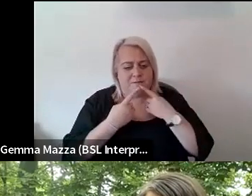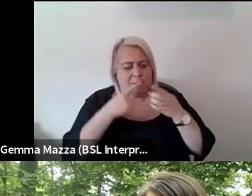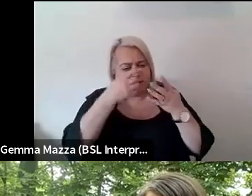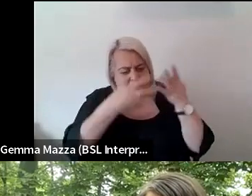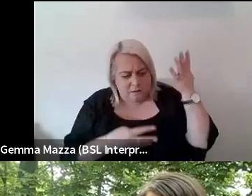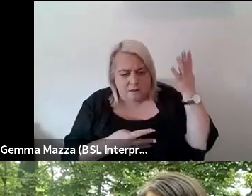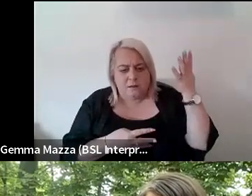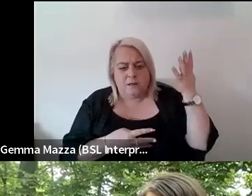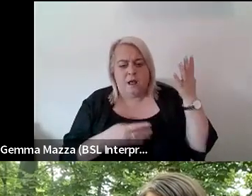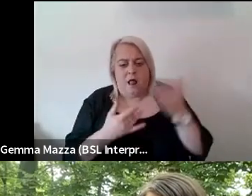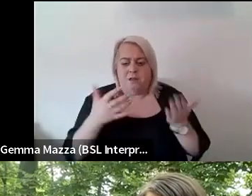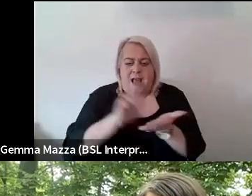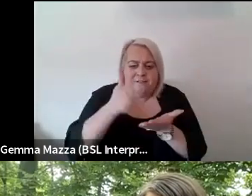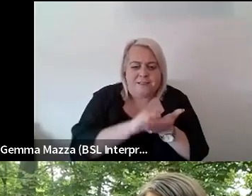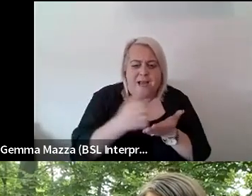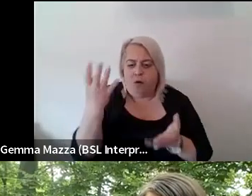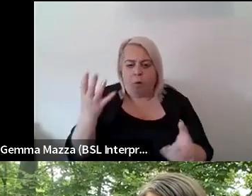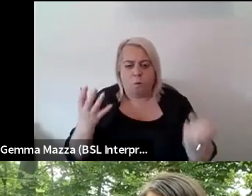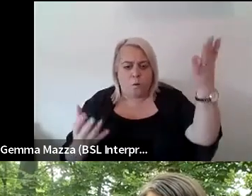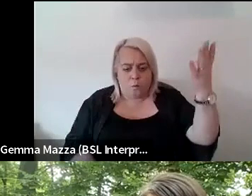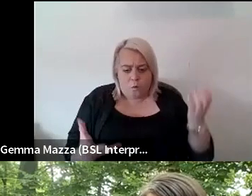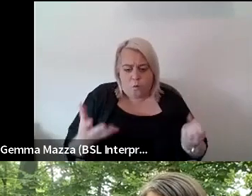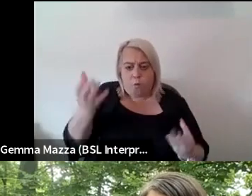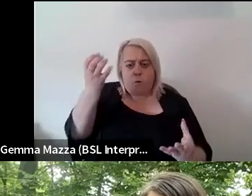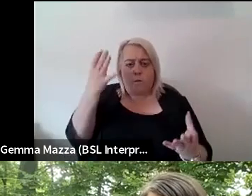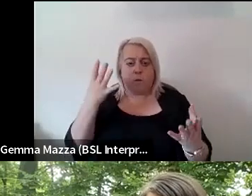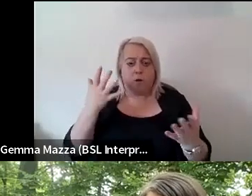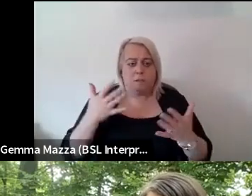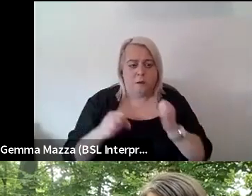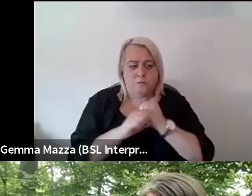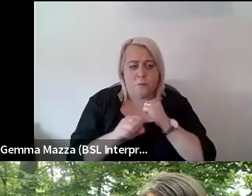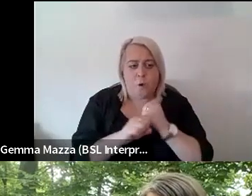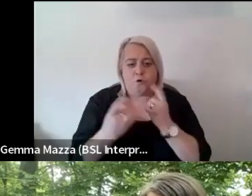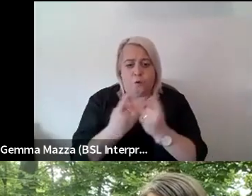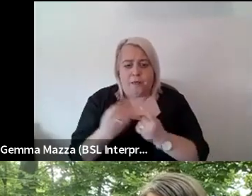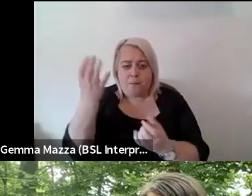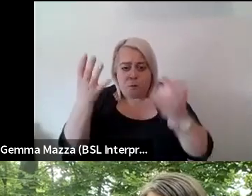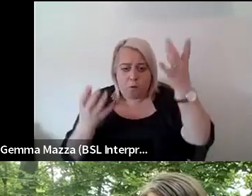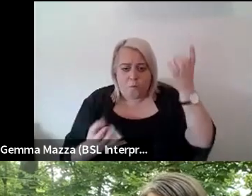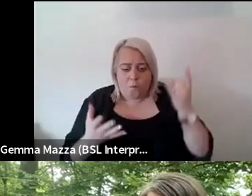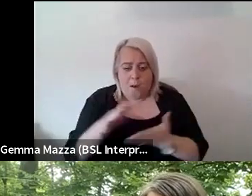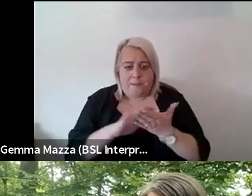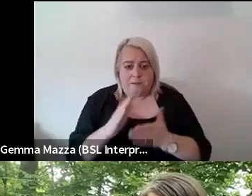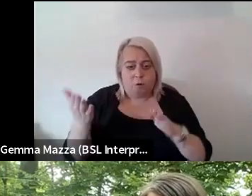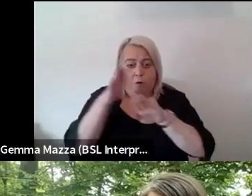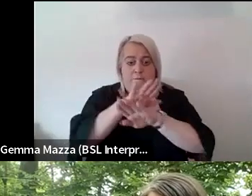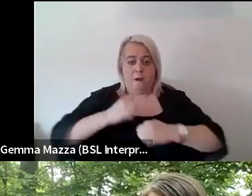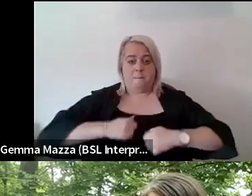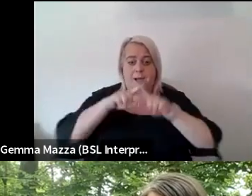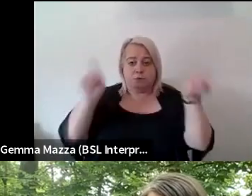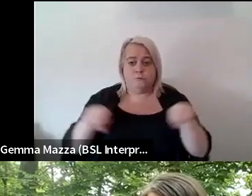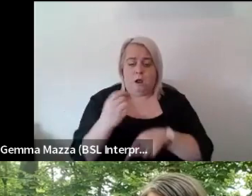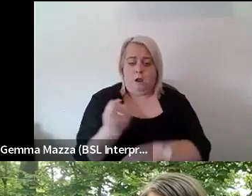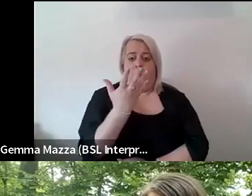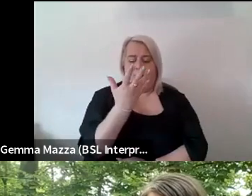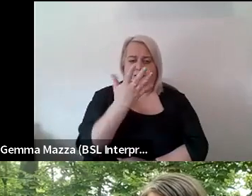too many advertisements and kind of promotion of things, and it gets into the way of what I'm trying to do. So I think having that